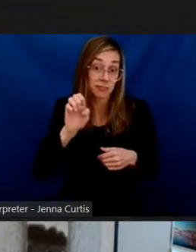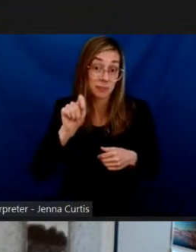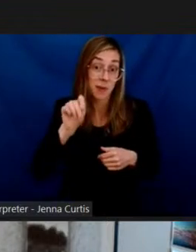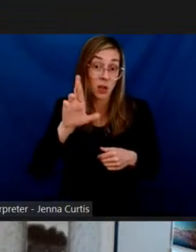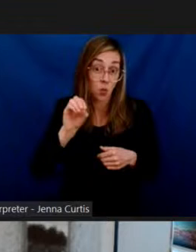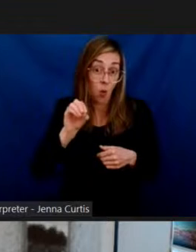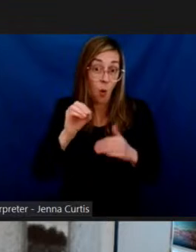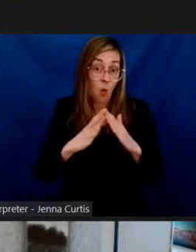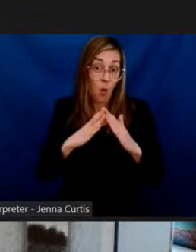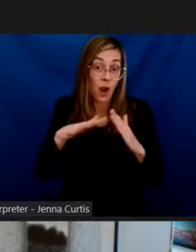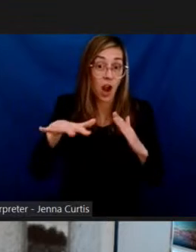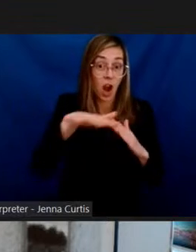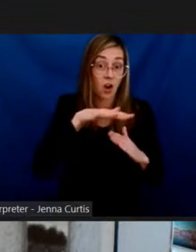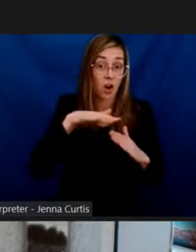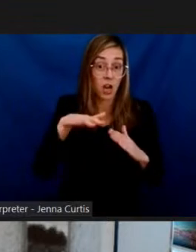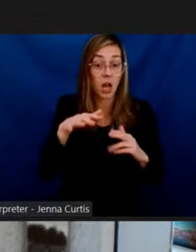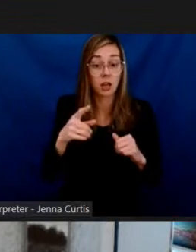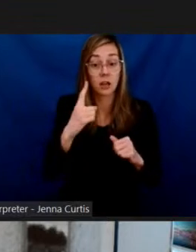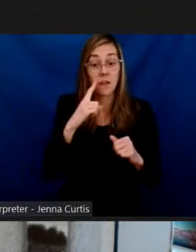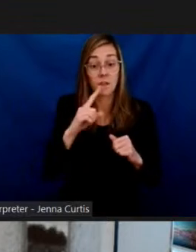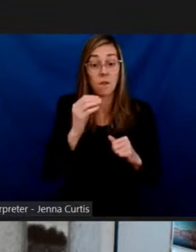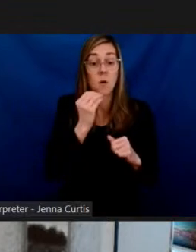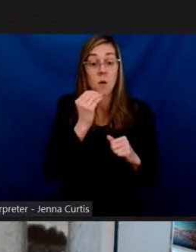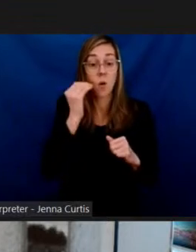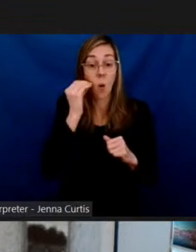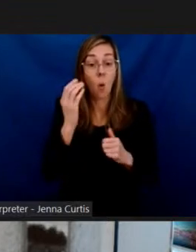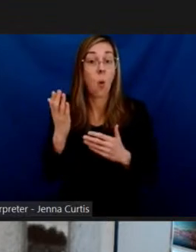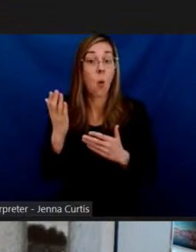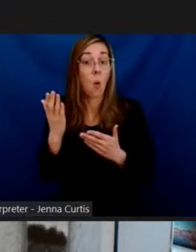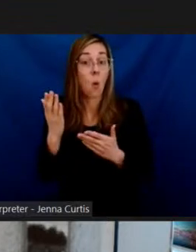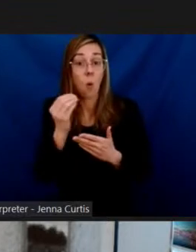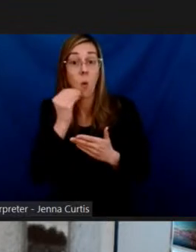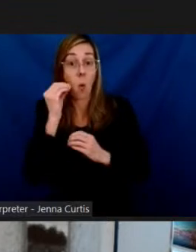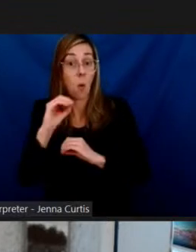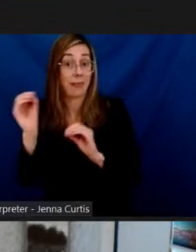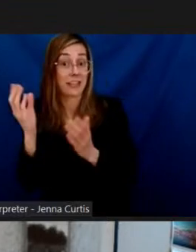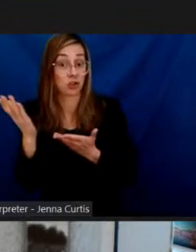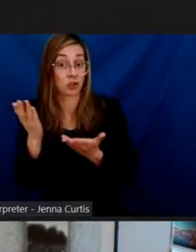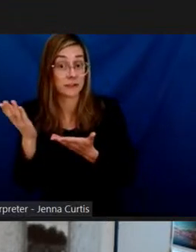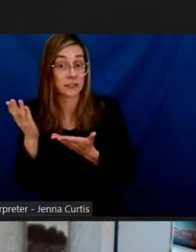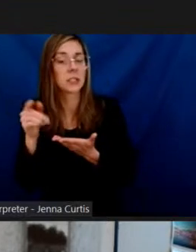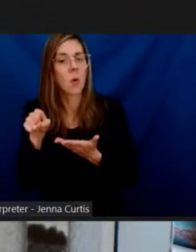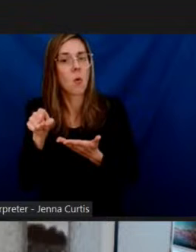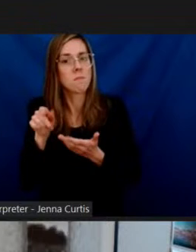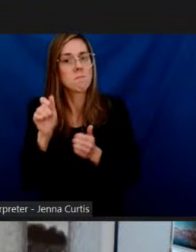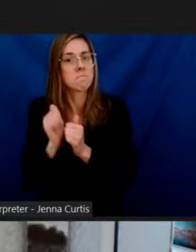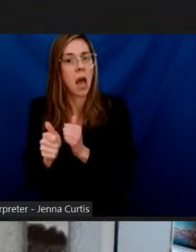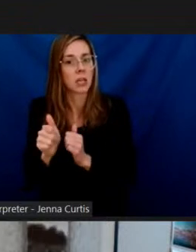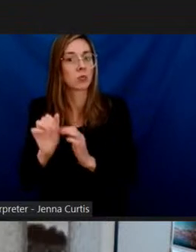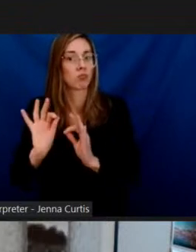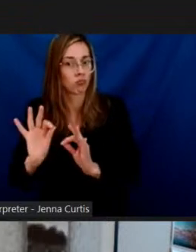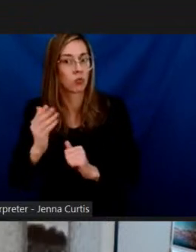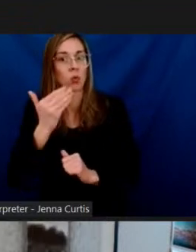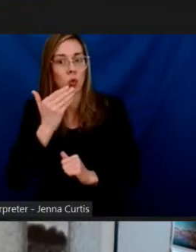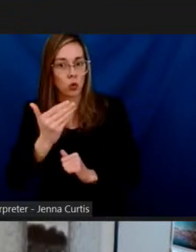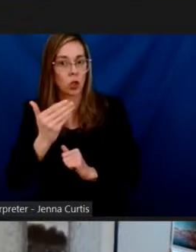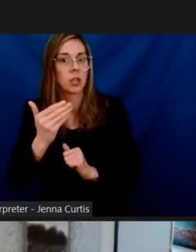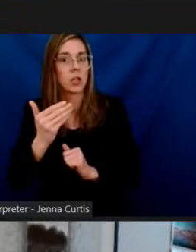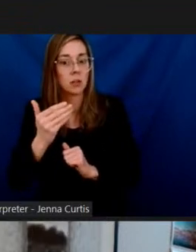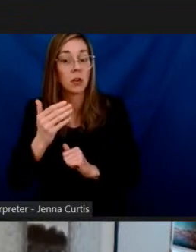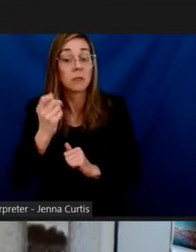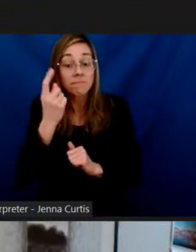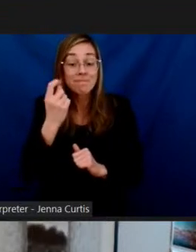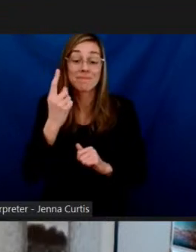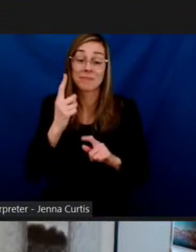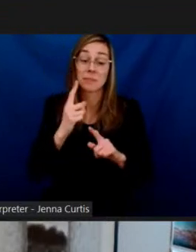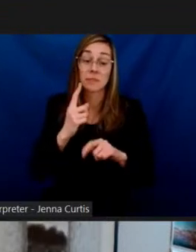service measure was a good step in the right direction. The fact of the matter is Multnomah County has been subsidizing the